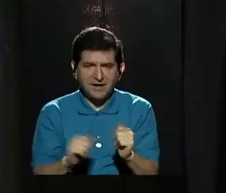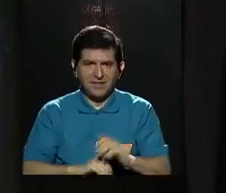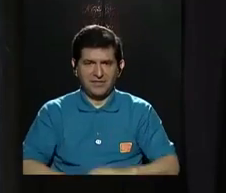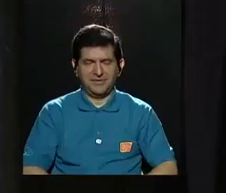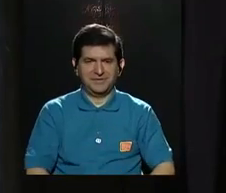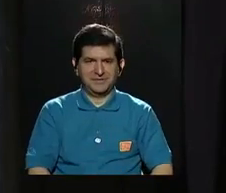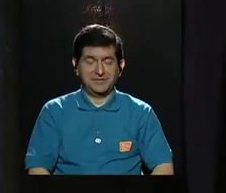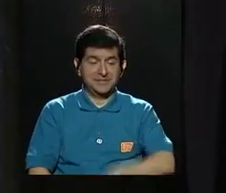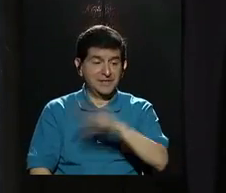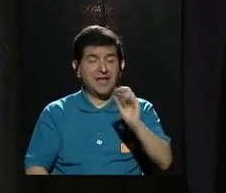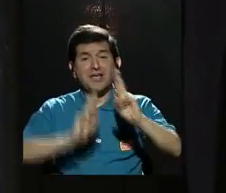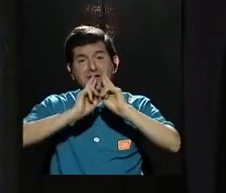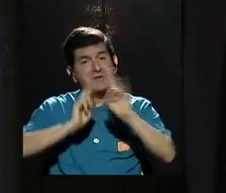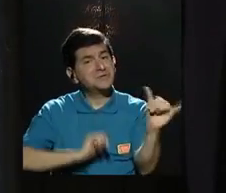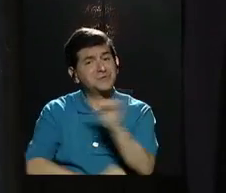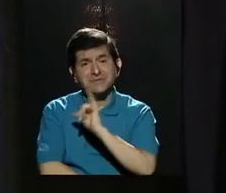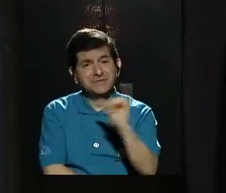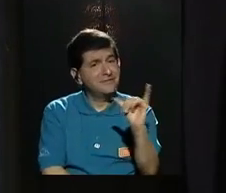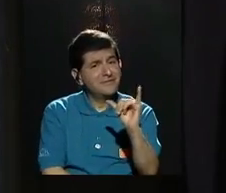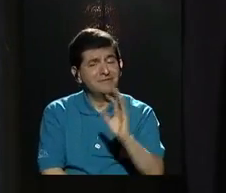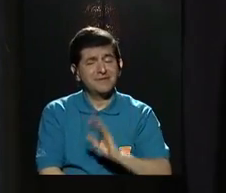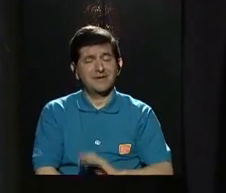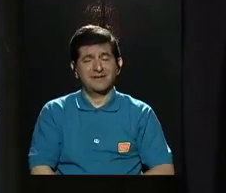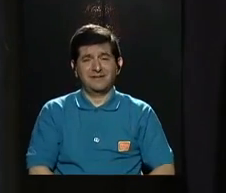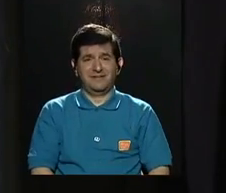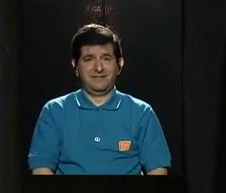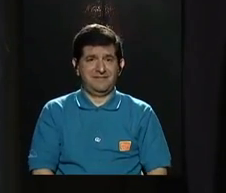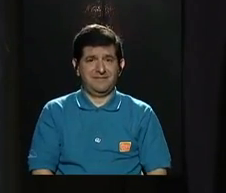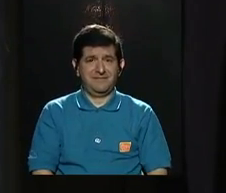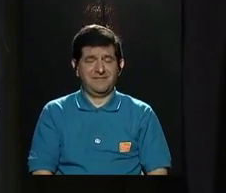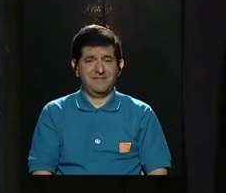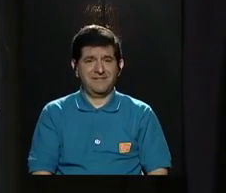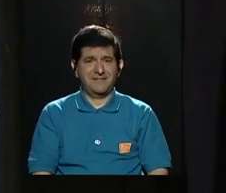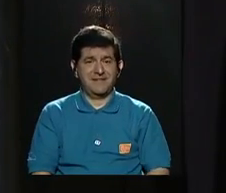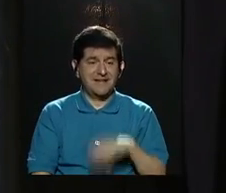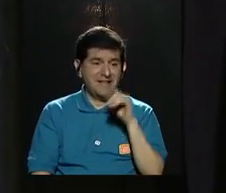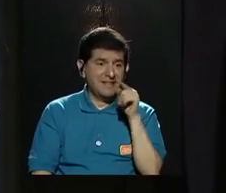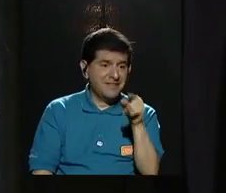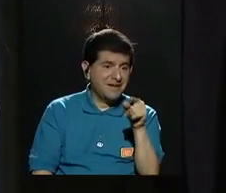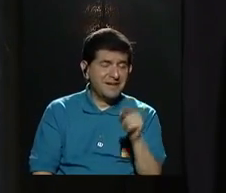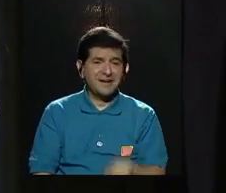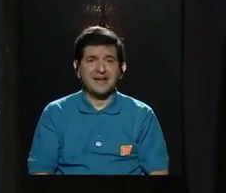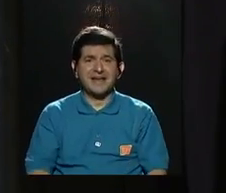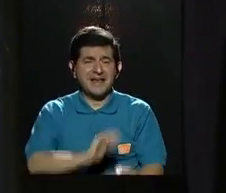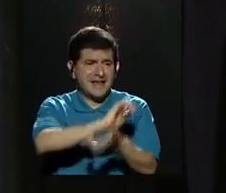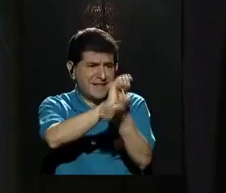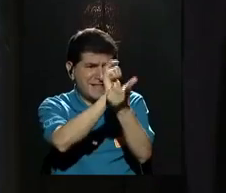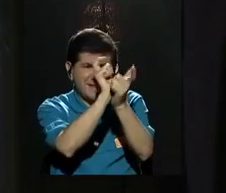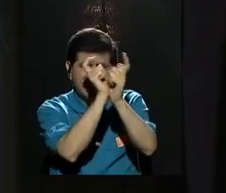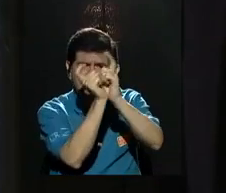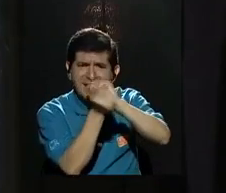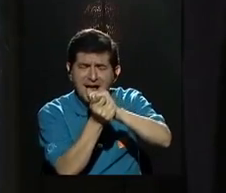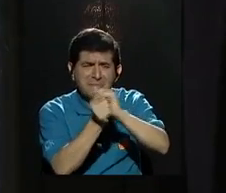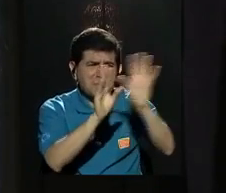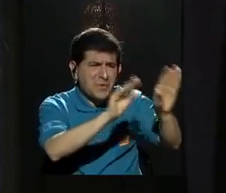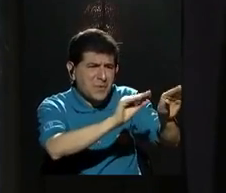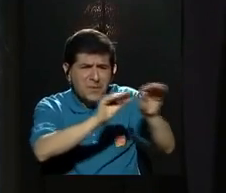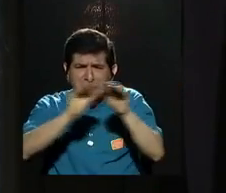a result of the continuing massive transfer of wealth to the already wealthy.